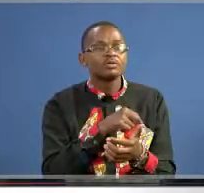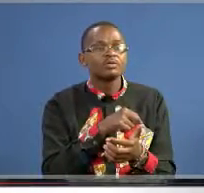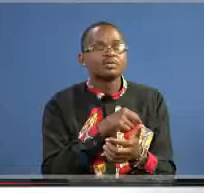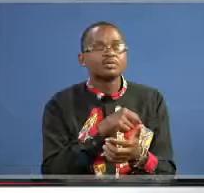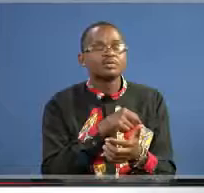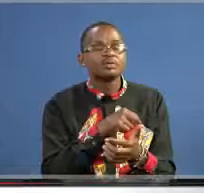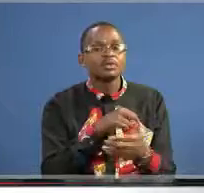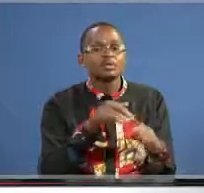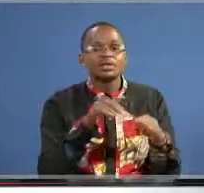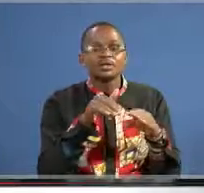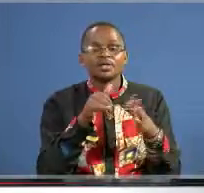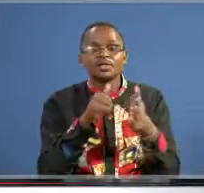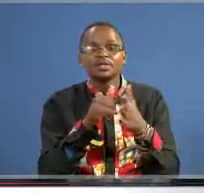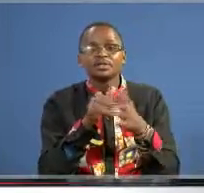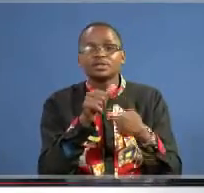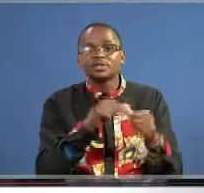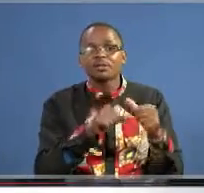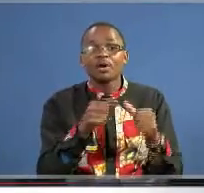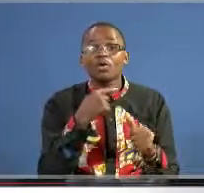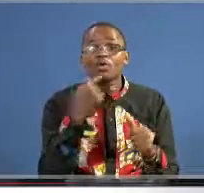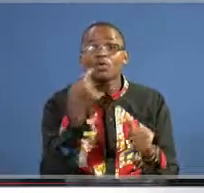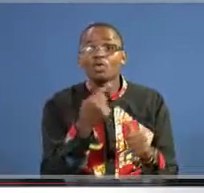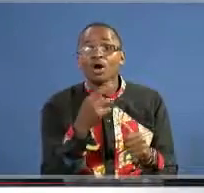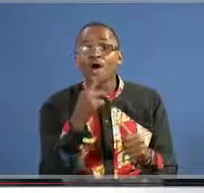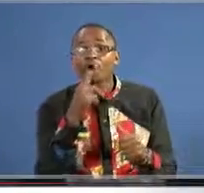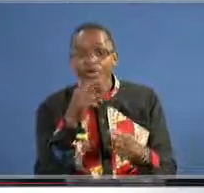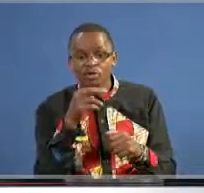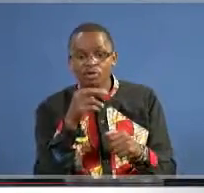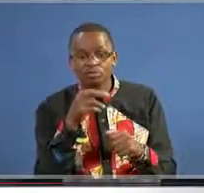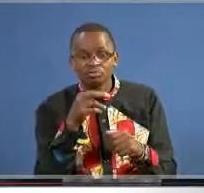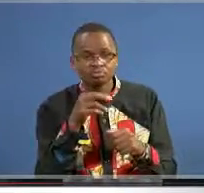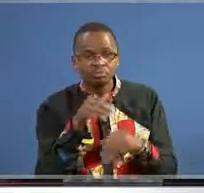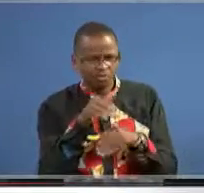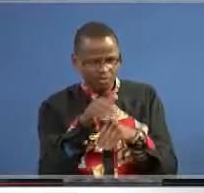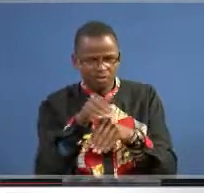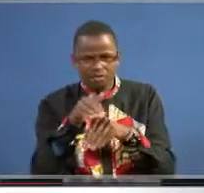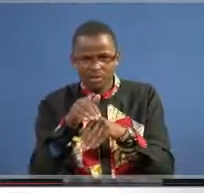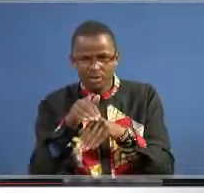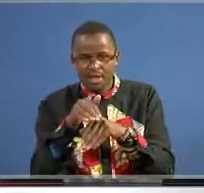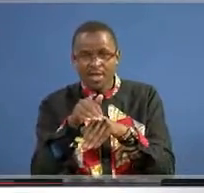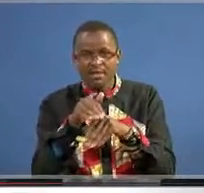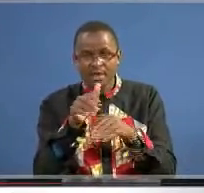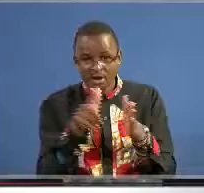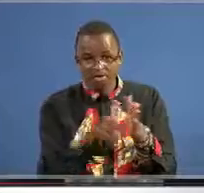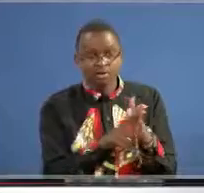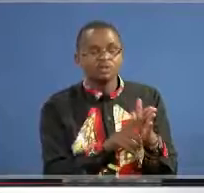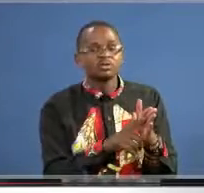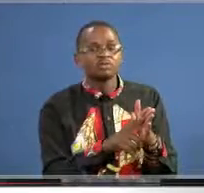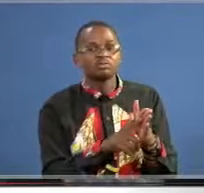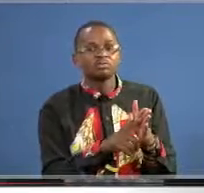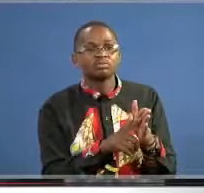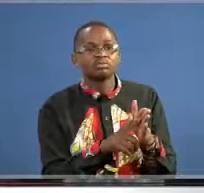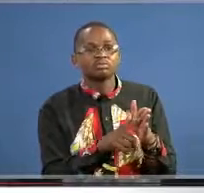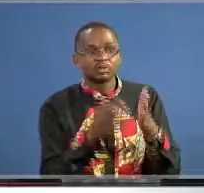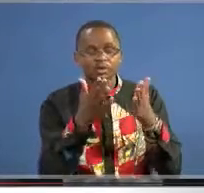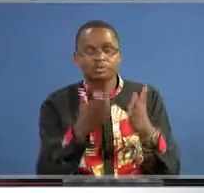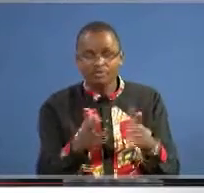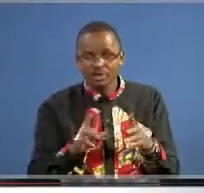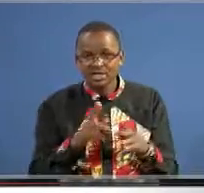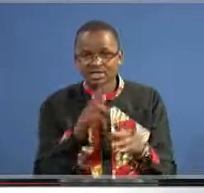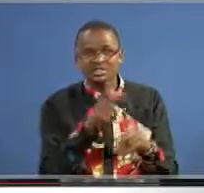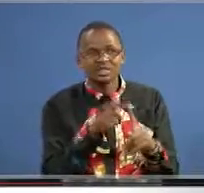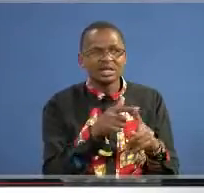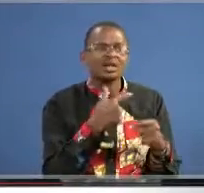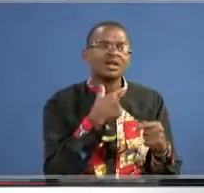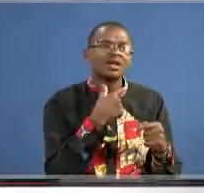He will be speaking tough about people who are not towing the line of the party, but I don't think that at this, Raila doesn't want to look dictator